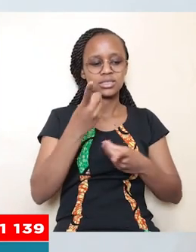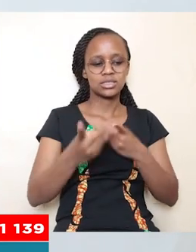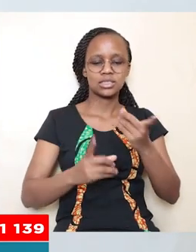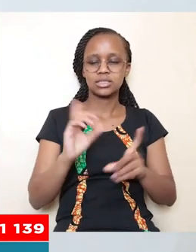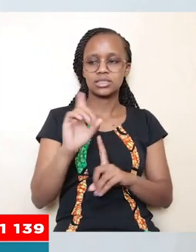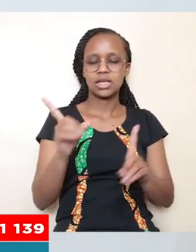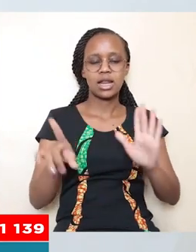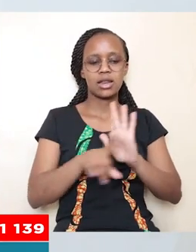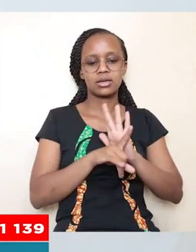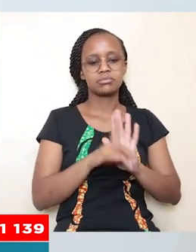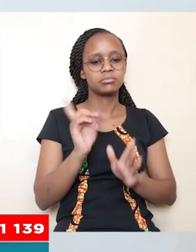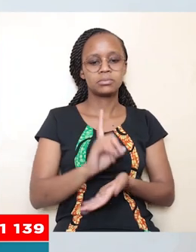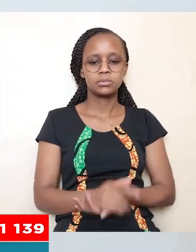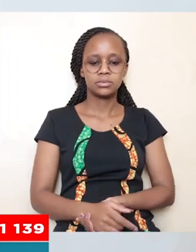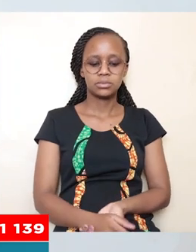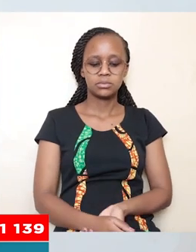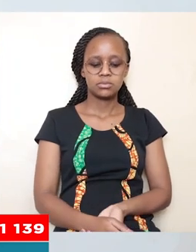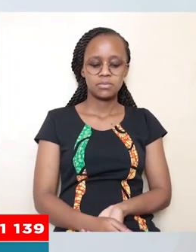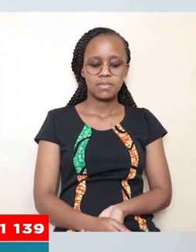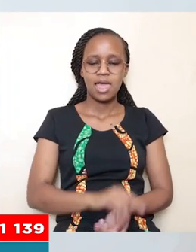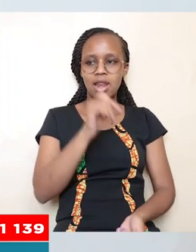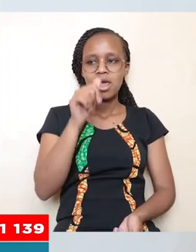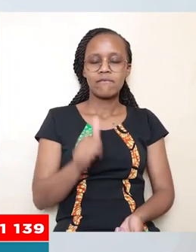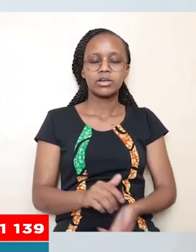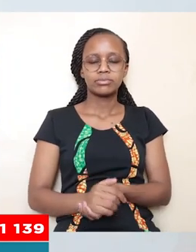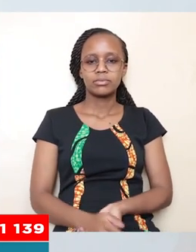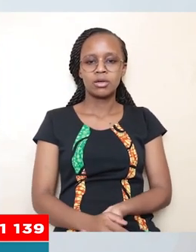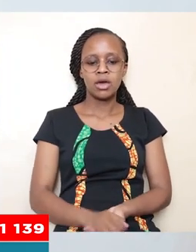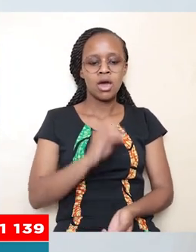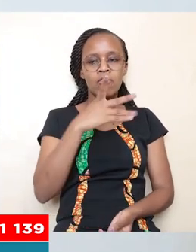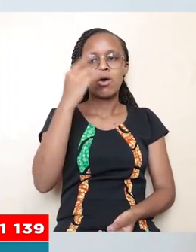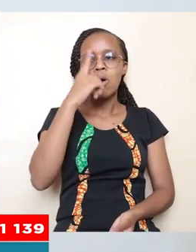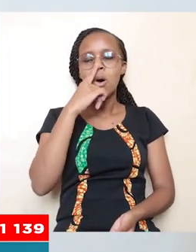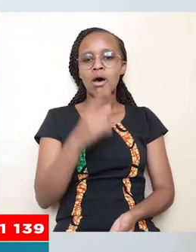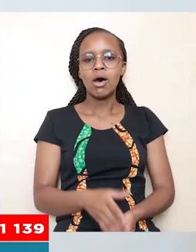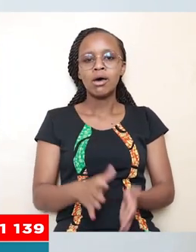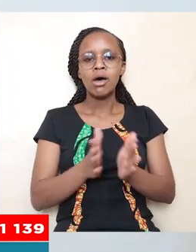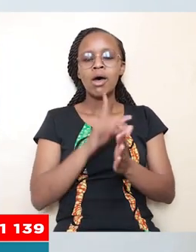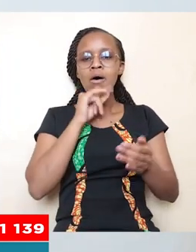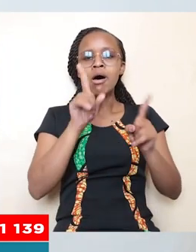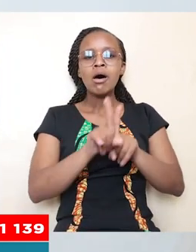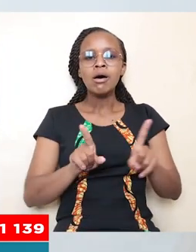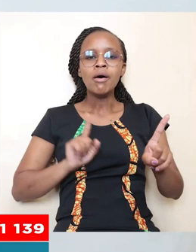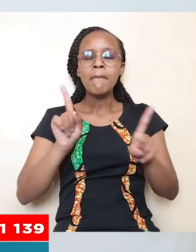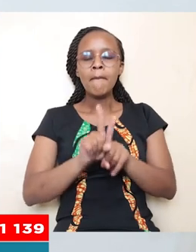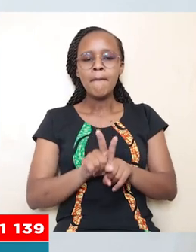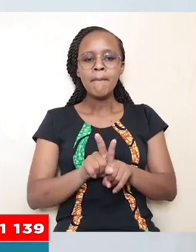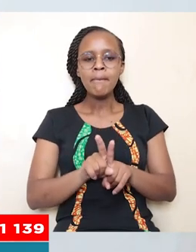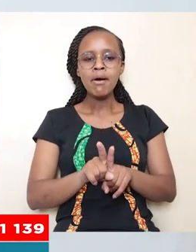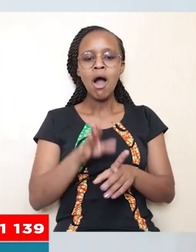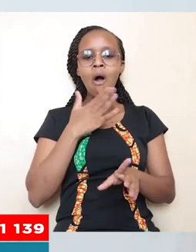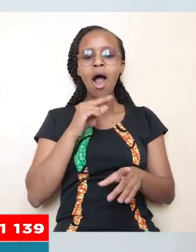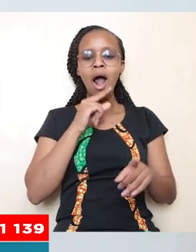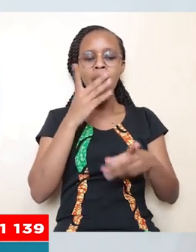discussed negatively. Please never. If you go home and your brothers and your sisters want